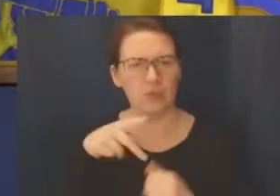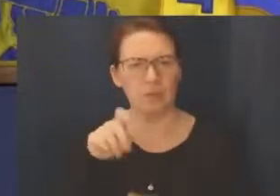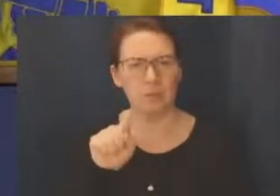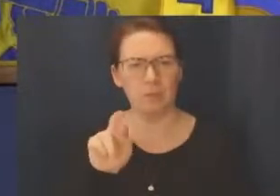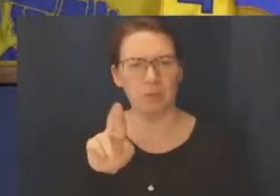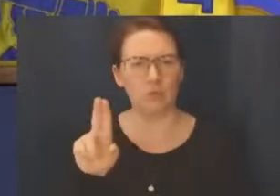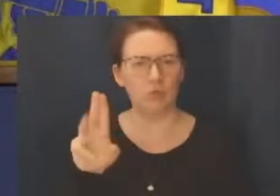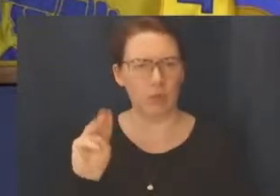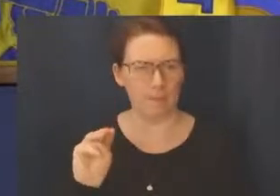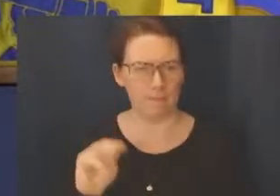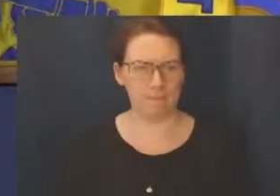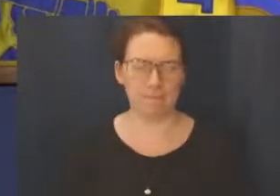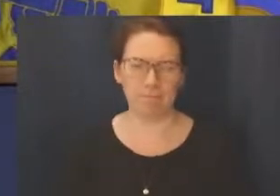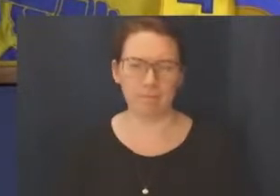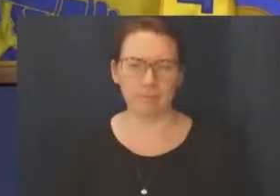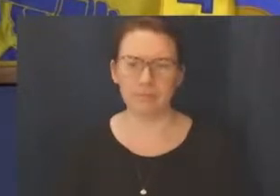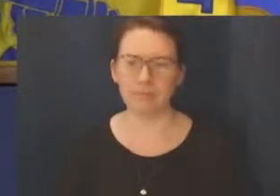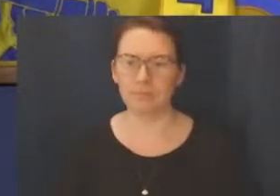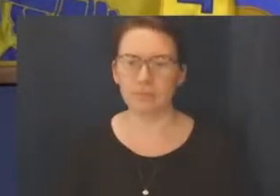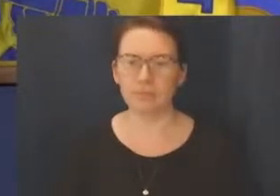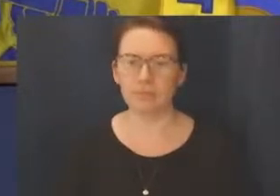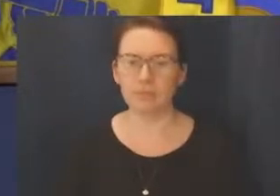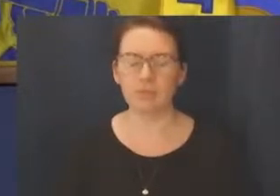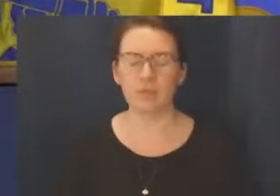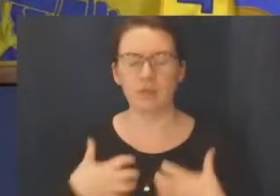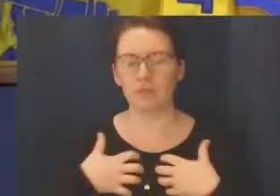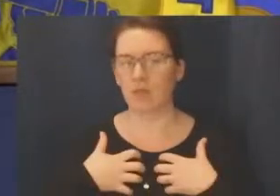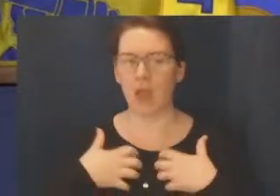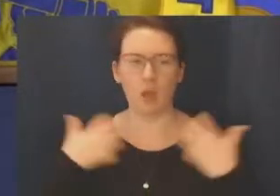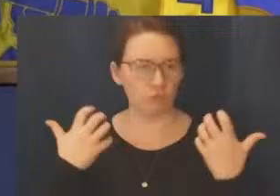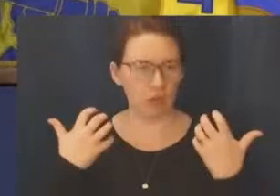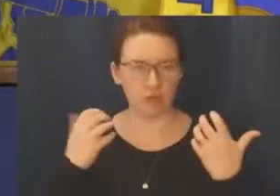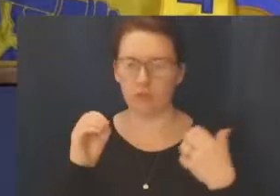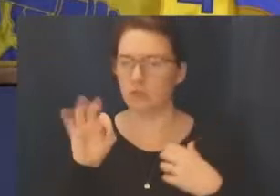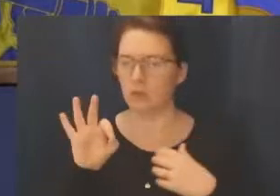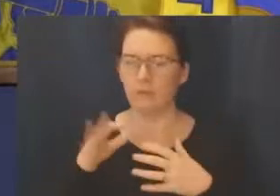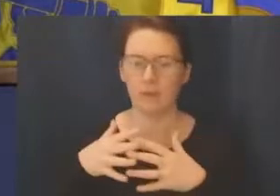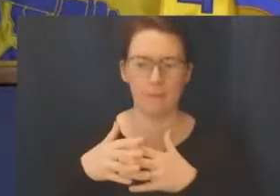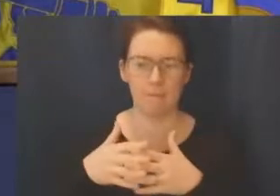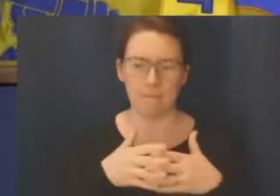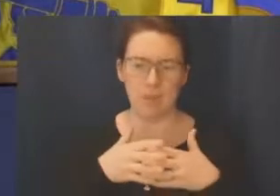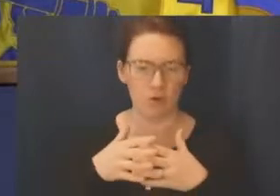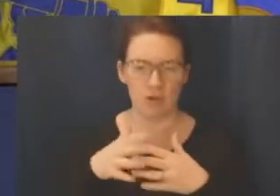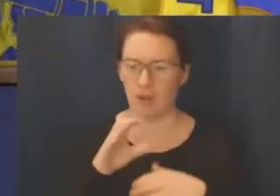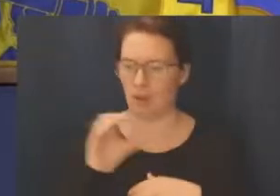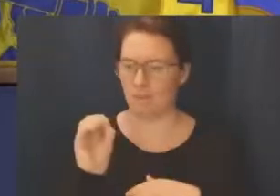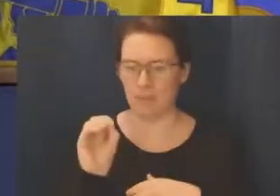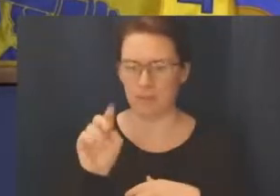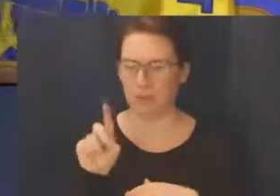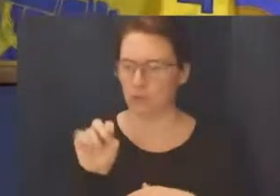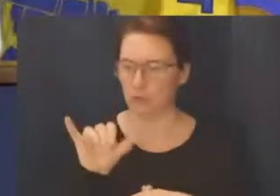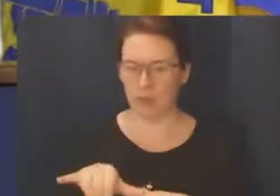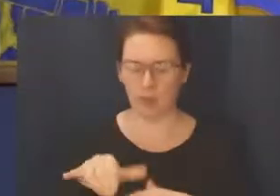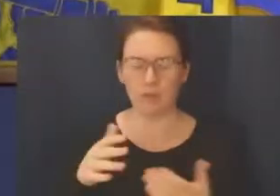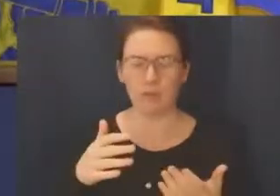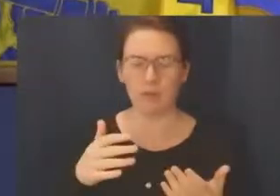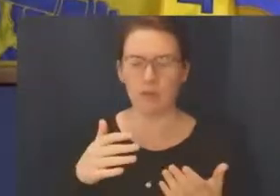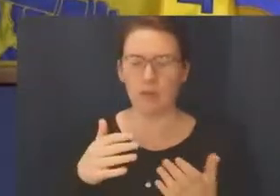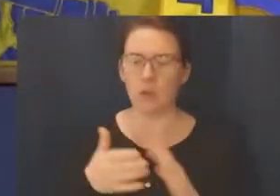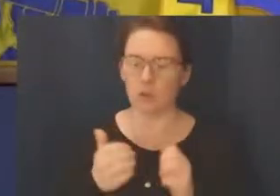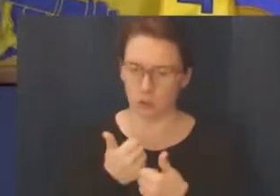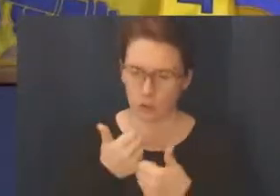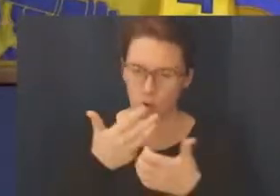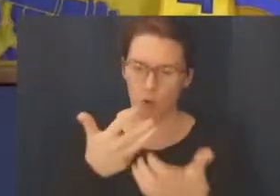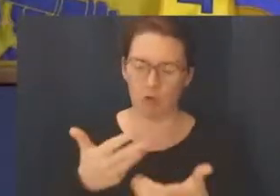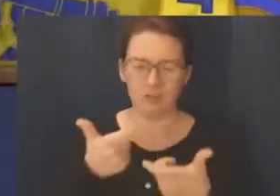from petroleum. The outrage of American companies doing this spawned a massive grassroots